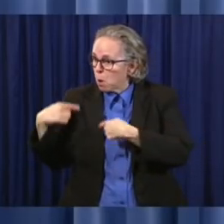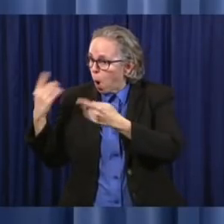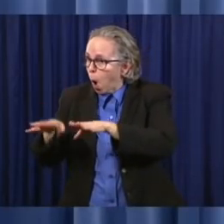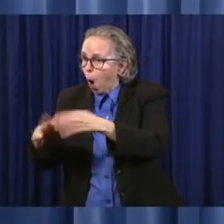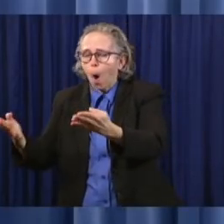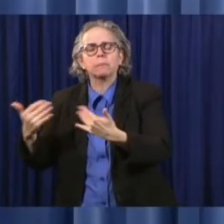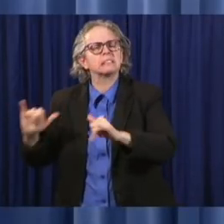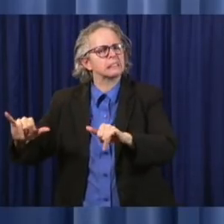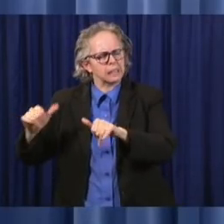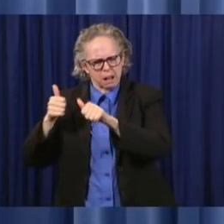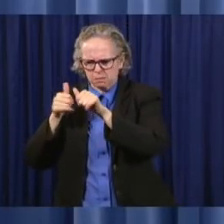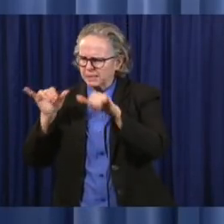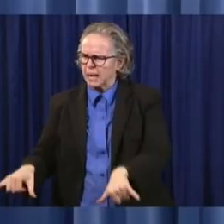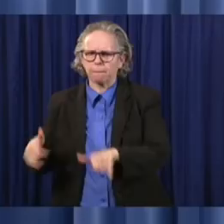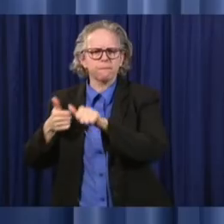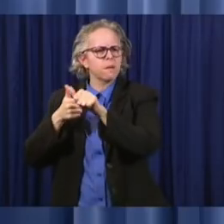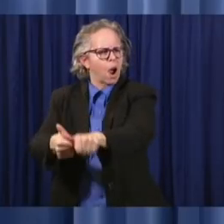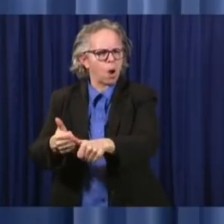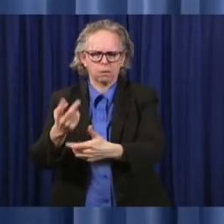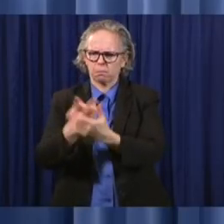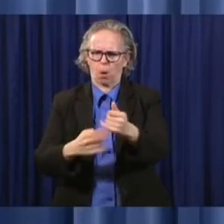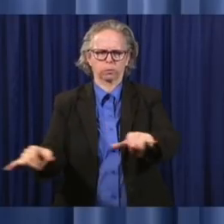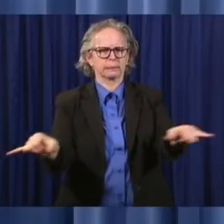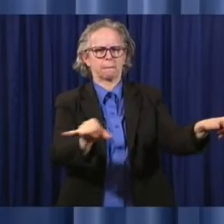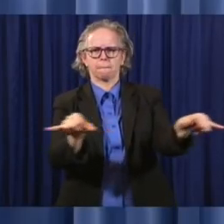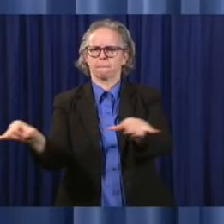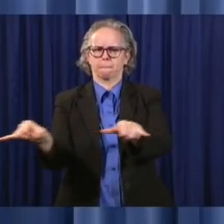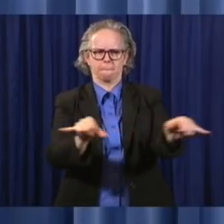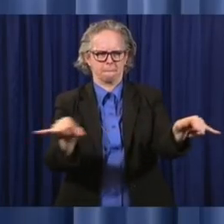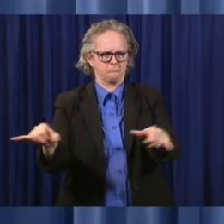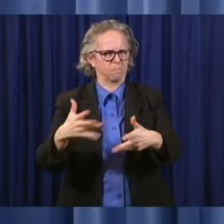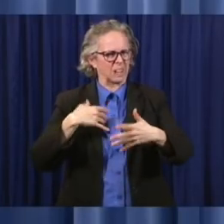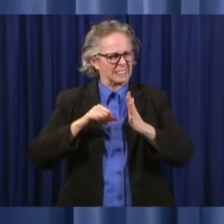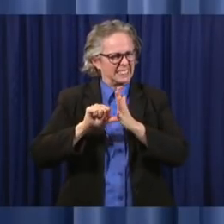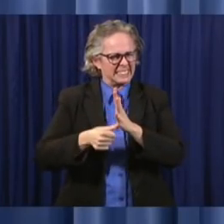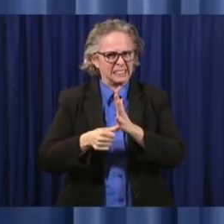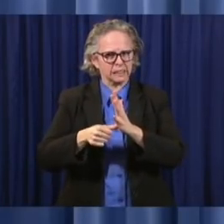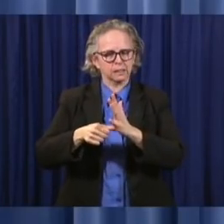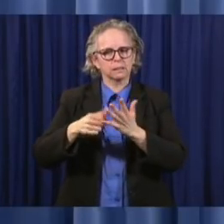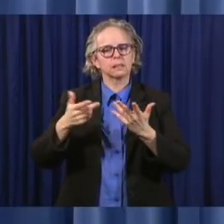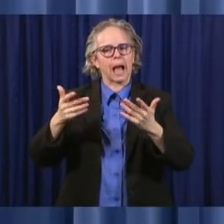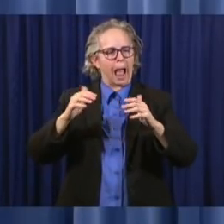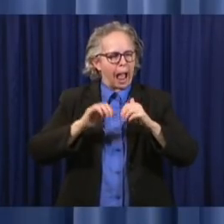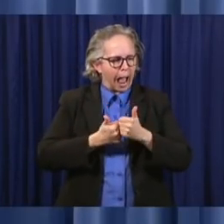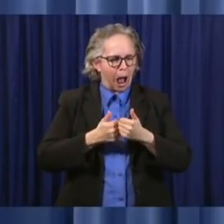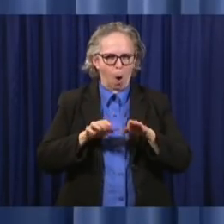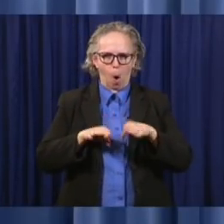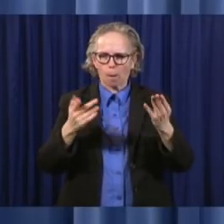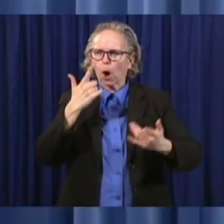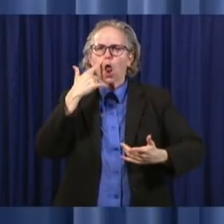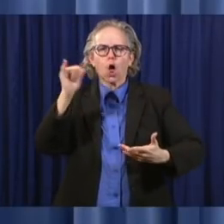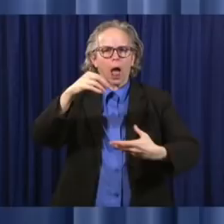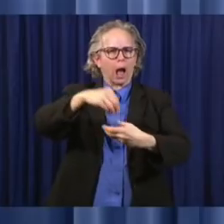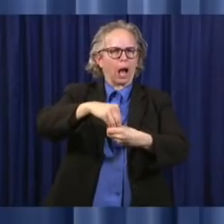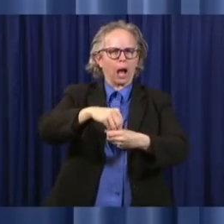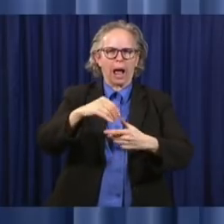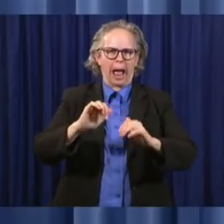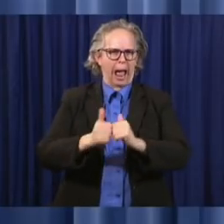practices. Again, it goes back to the how we do it, how we stay safe as we restart this economy.